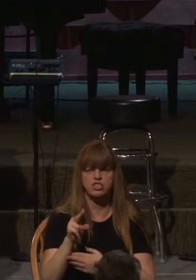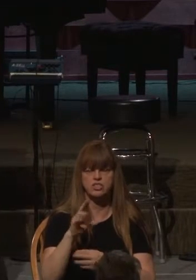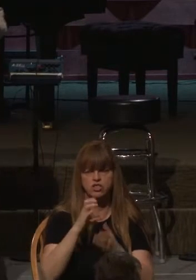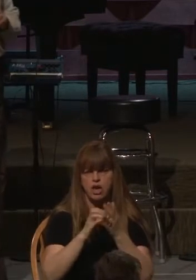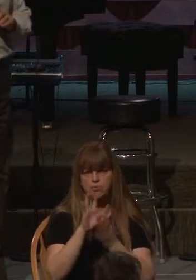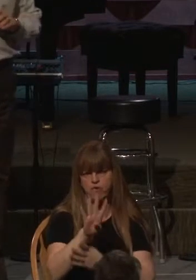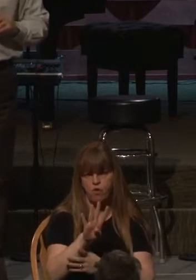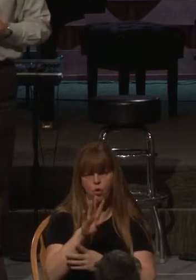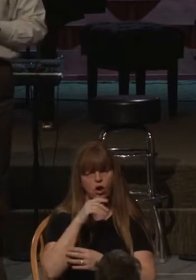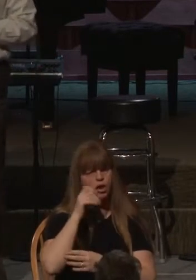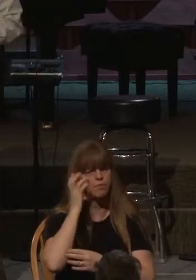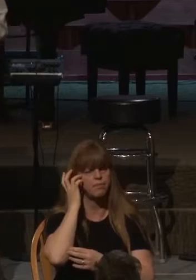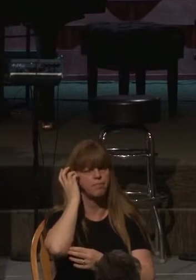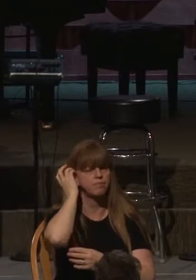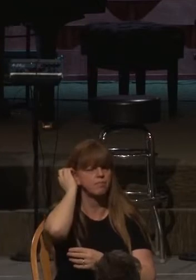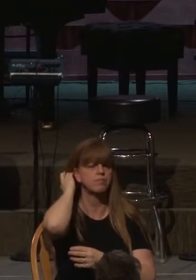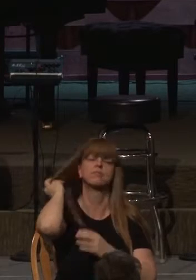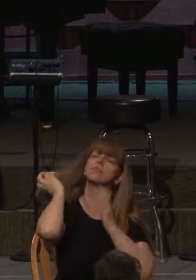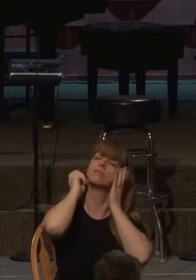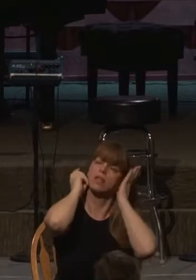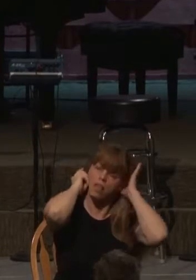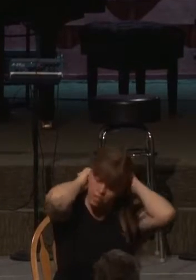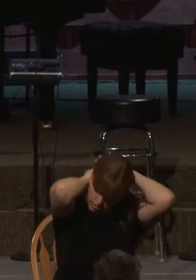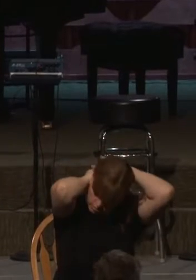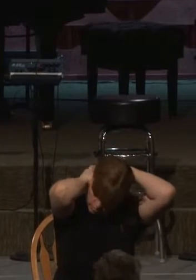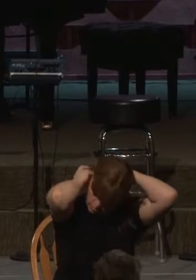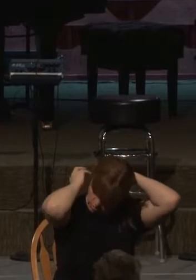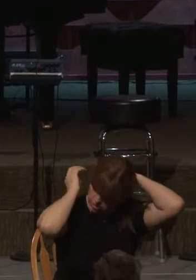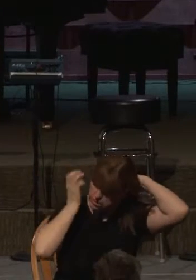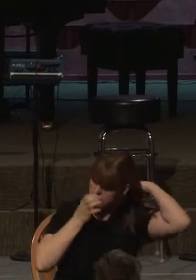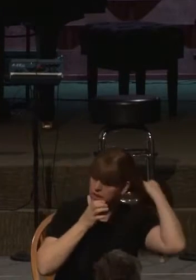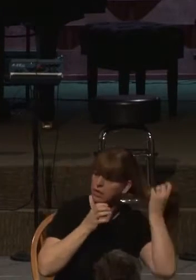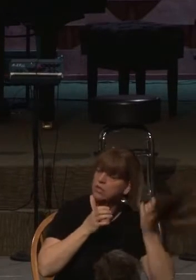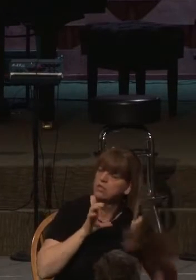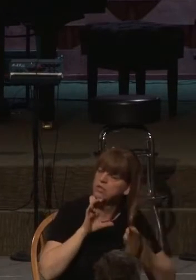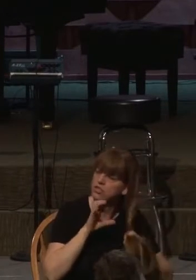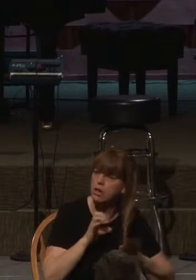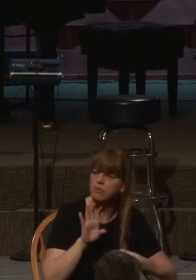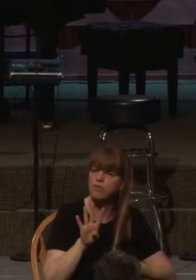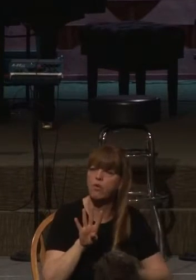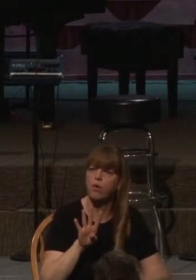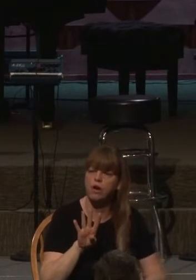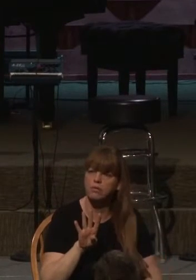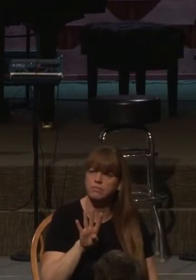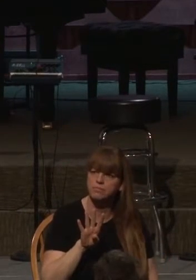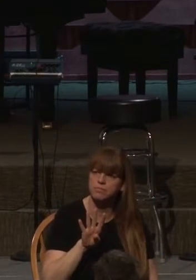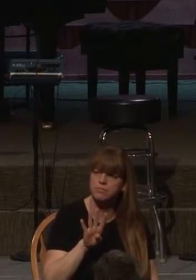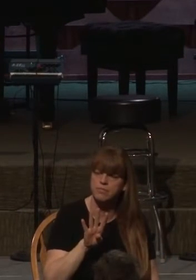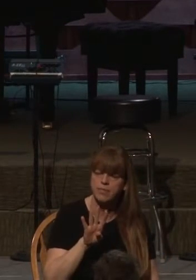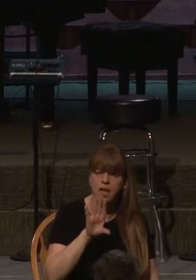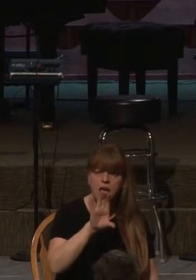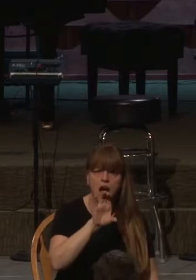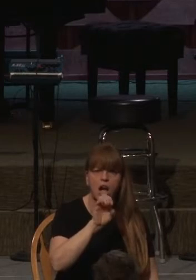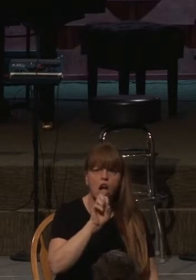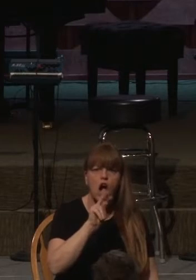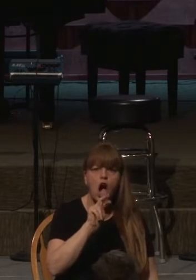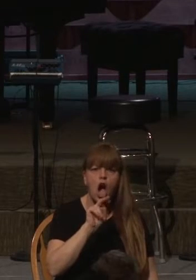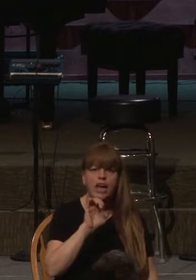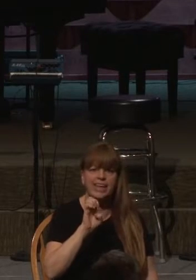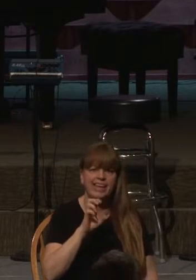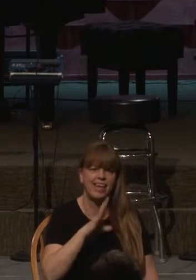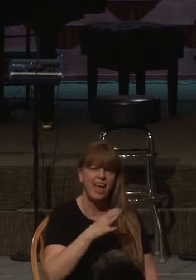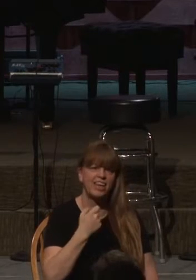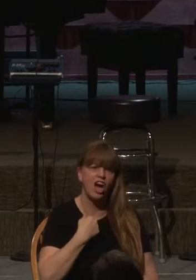4 this morning, Ephesians chapter 4. As you're finding that in your Bible, I just want to say that Connie and I continue